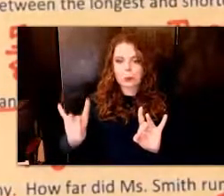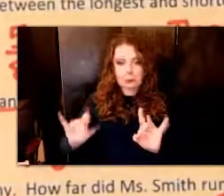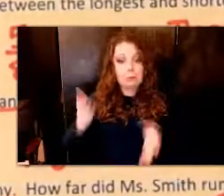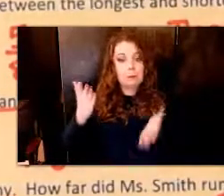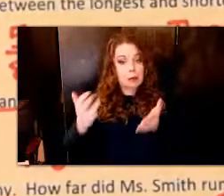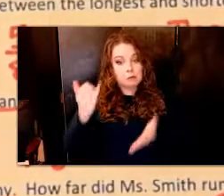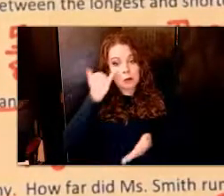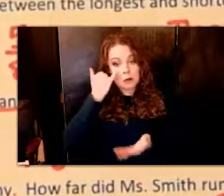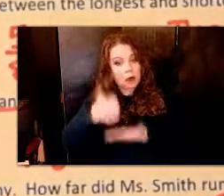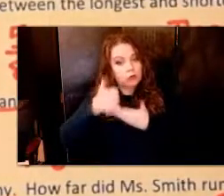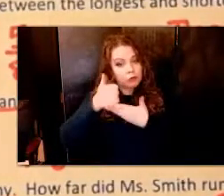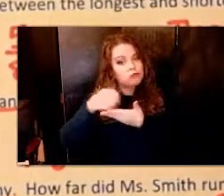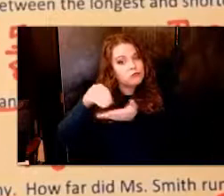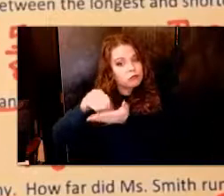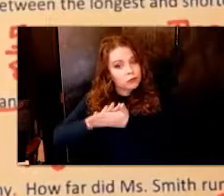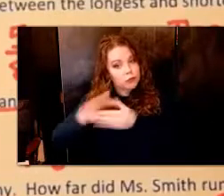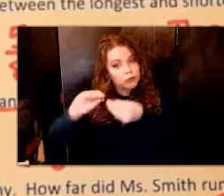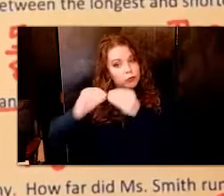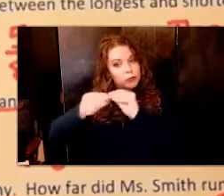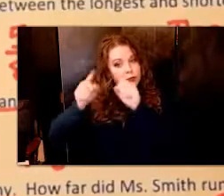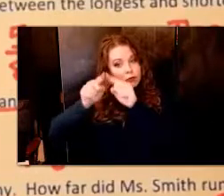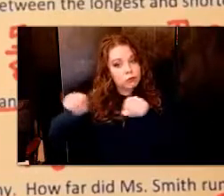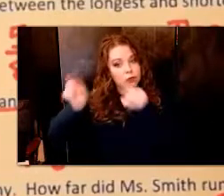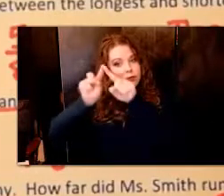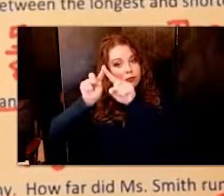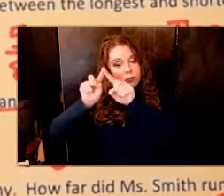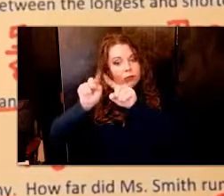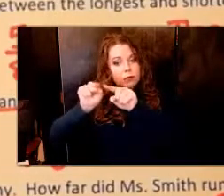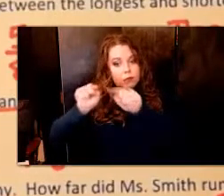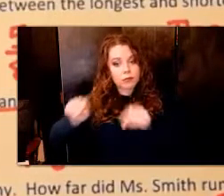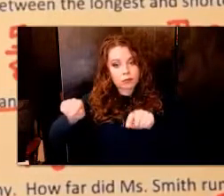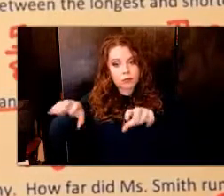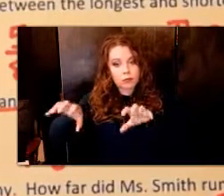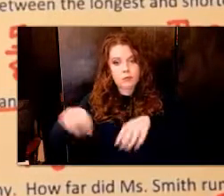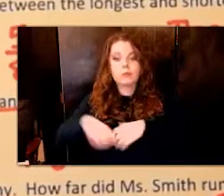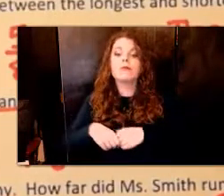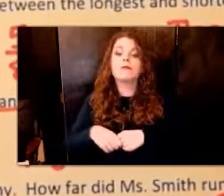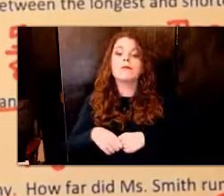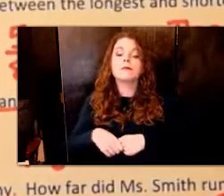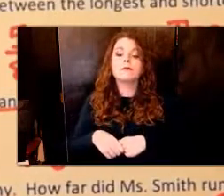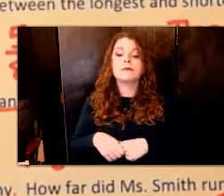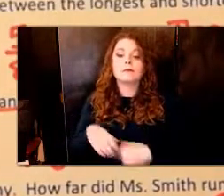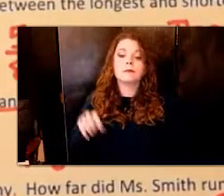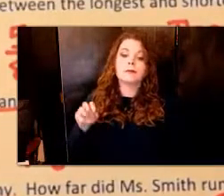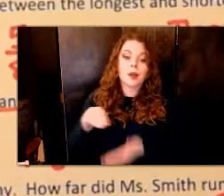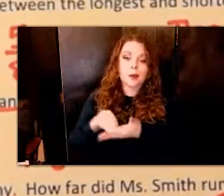that is helpful to you. So to write over here and finish answering our question, Miss